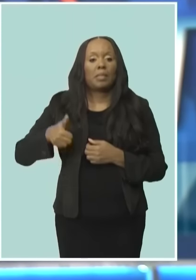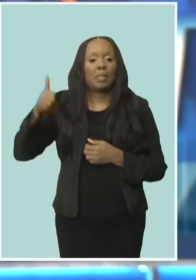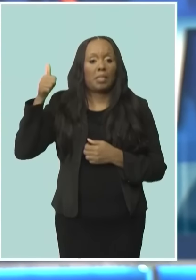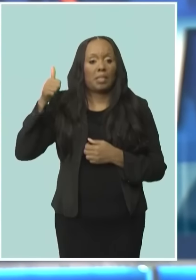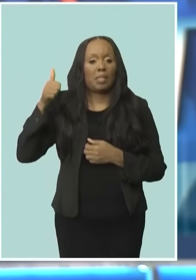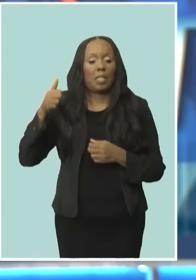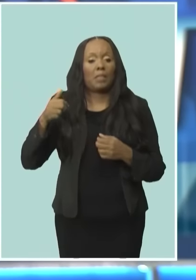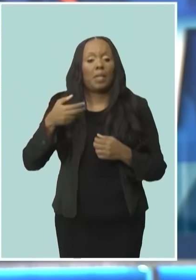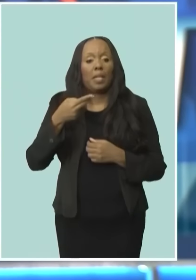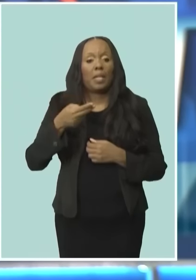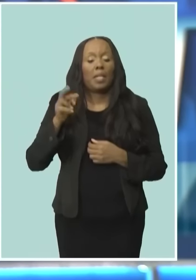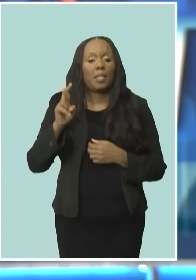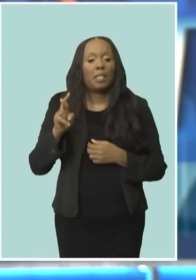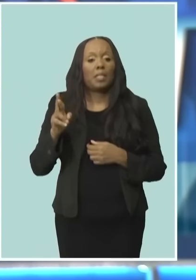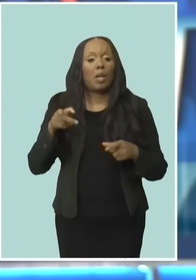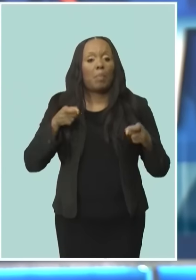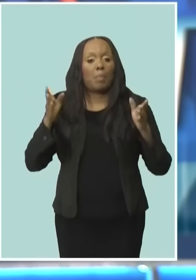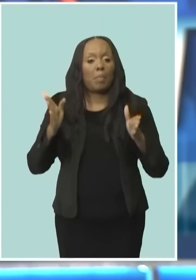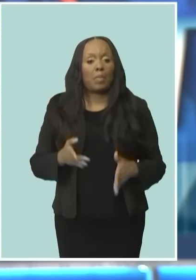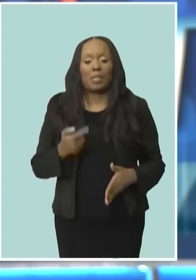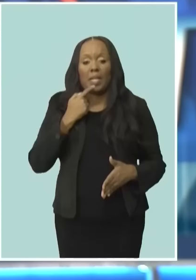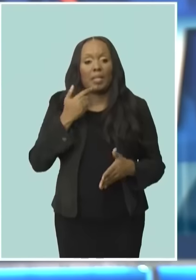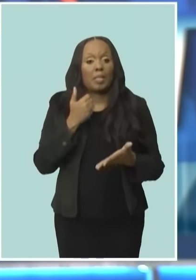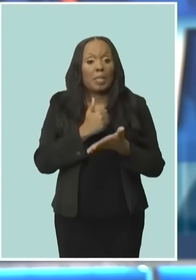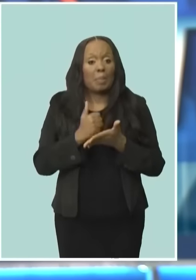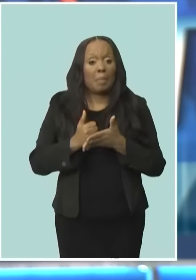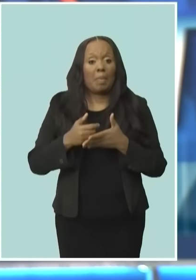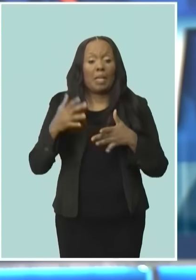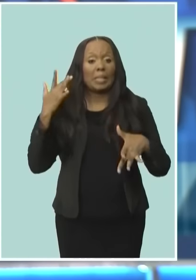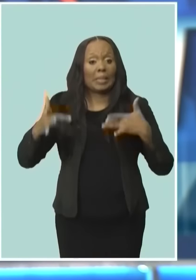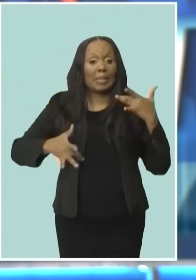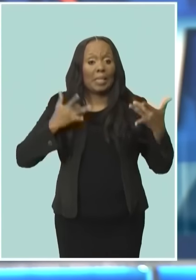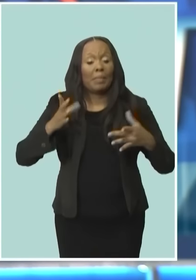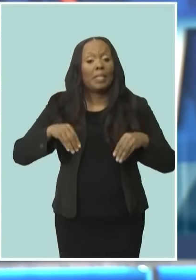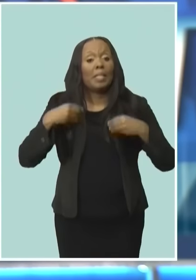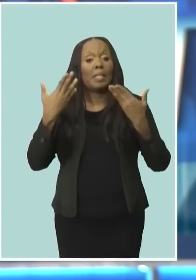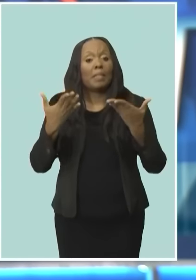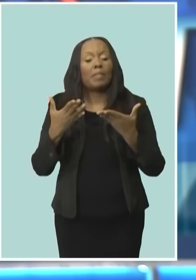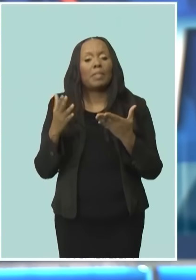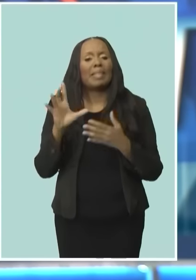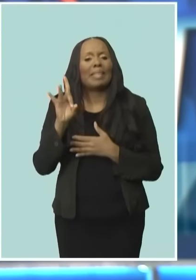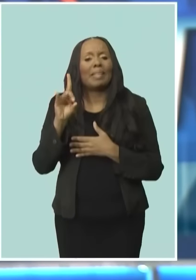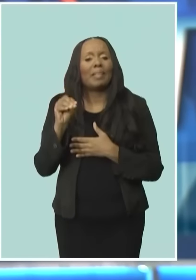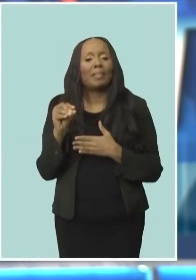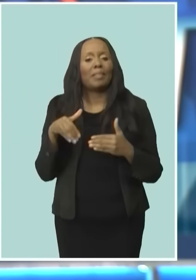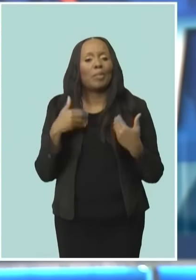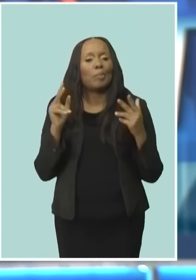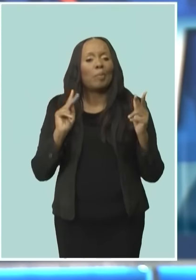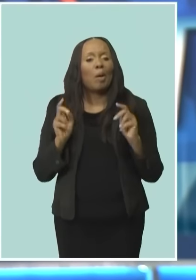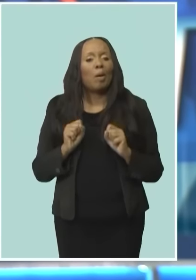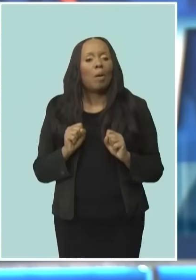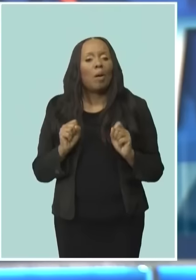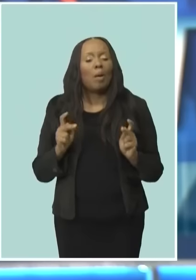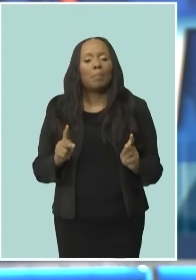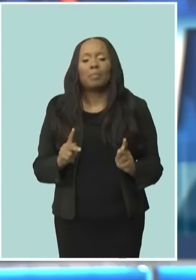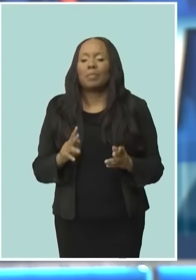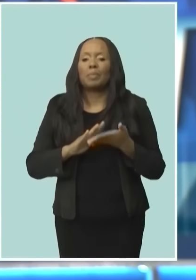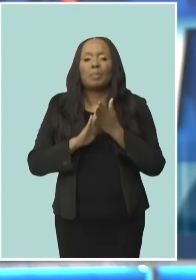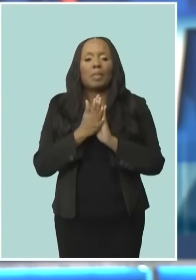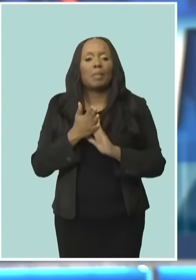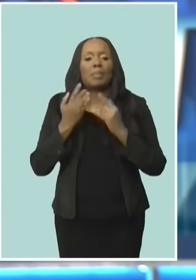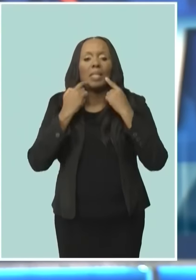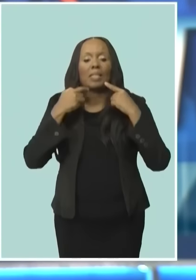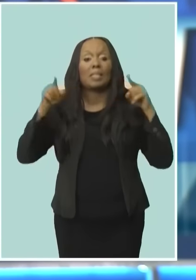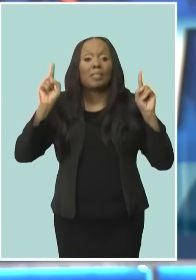Officer Janine Billy said the bank is excited about giving the group an opportunity to set themselves up for the success in the